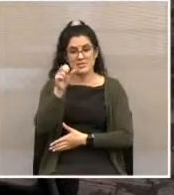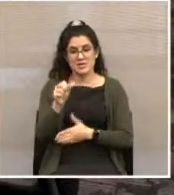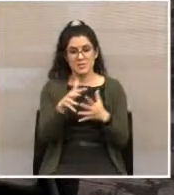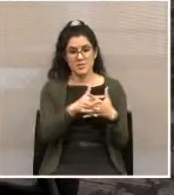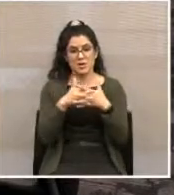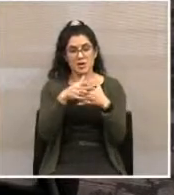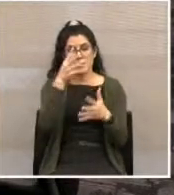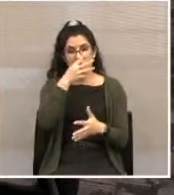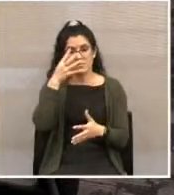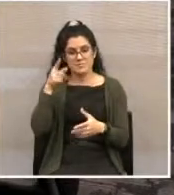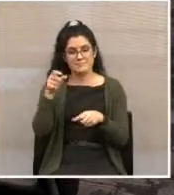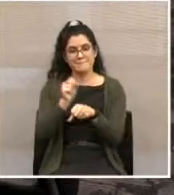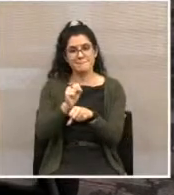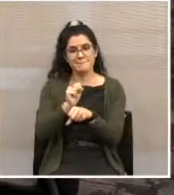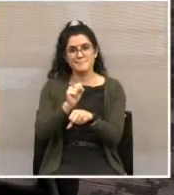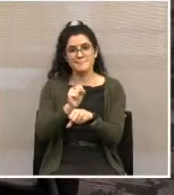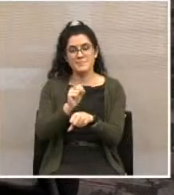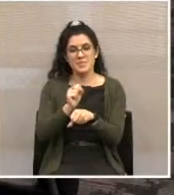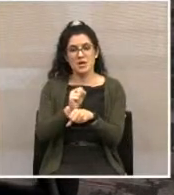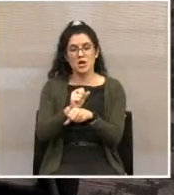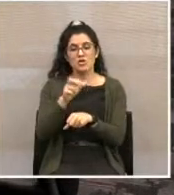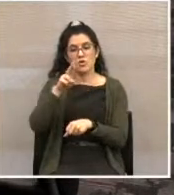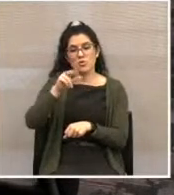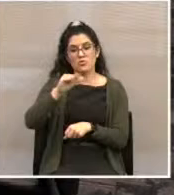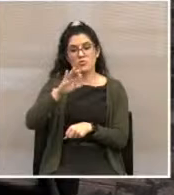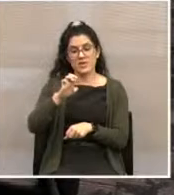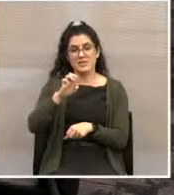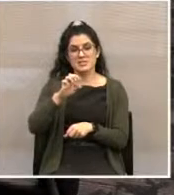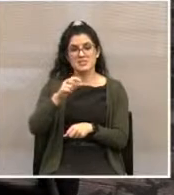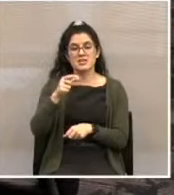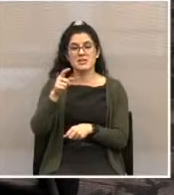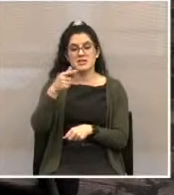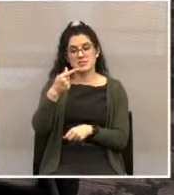immigrants and has been working on race, gender, and